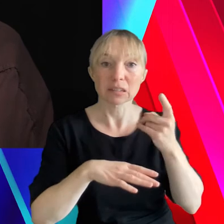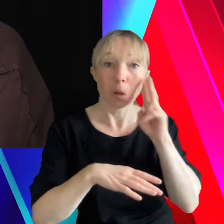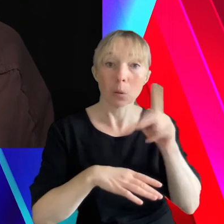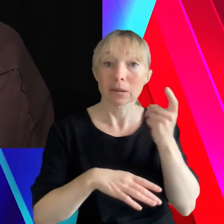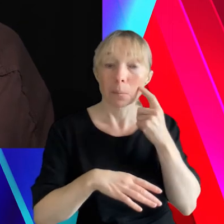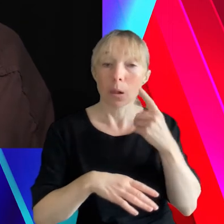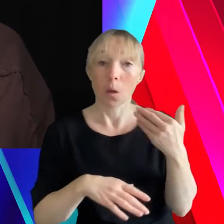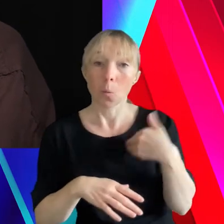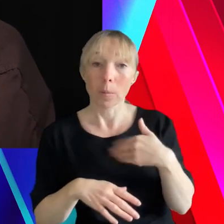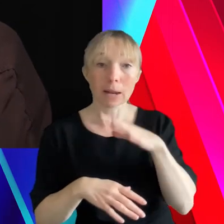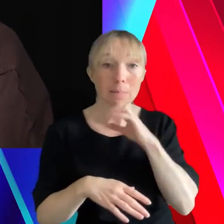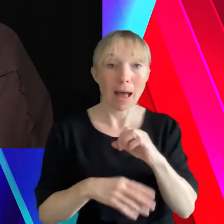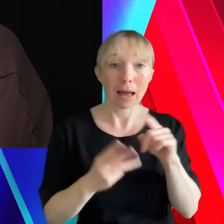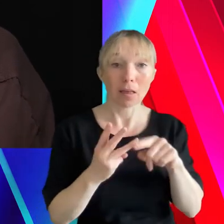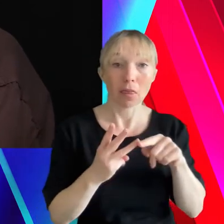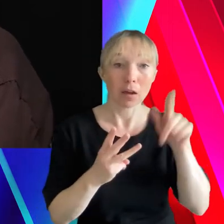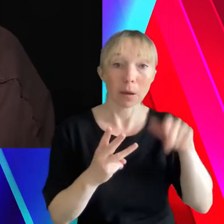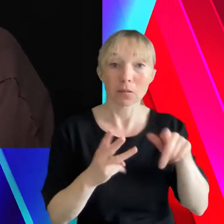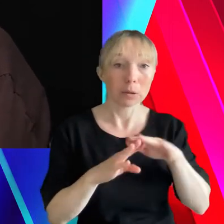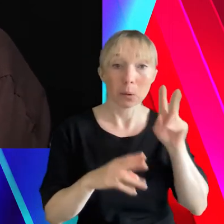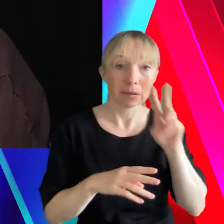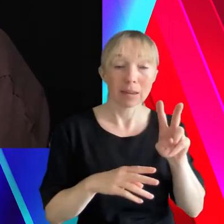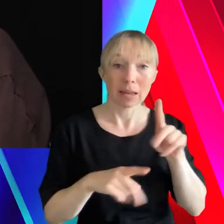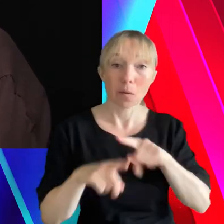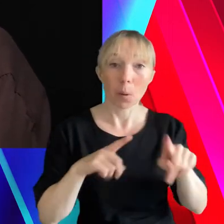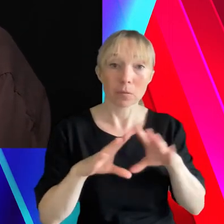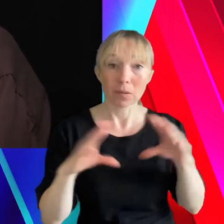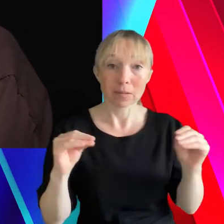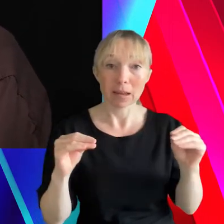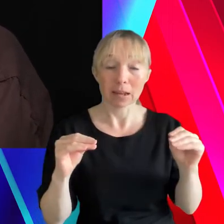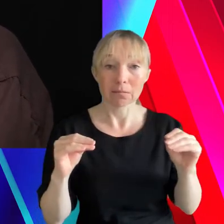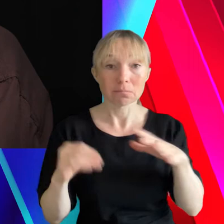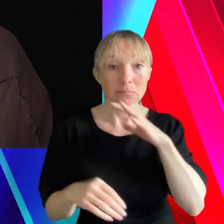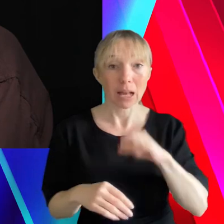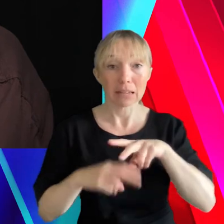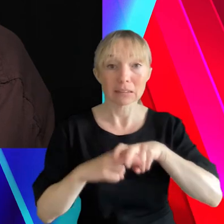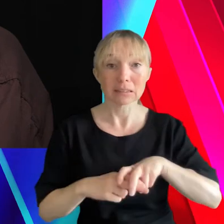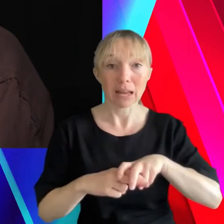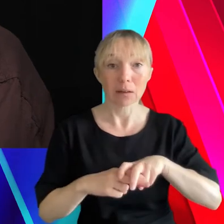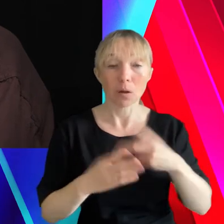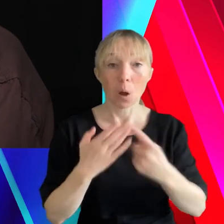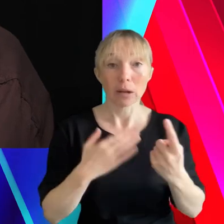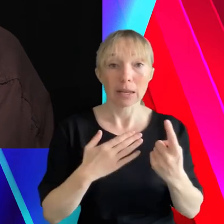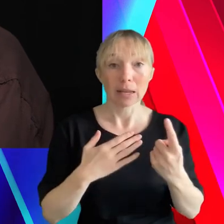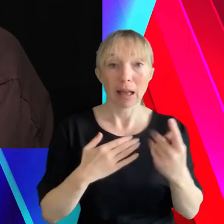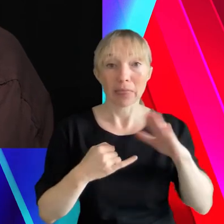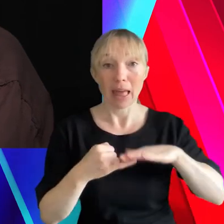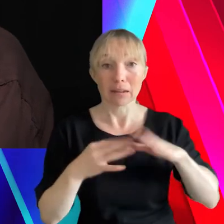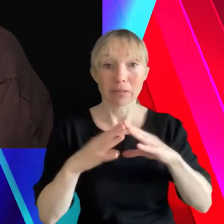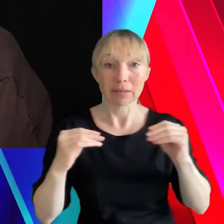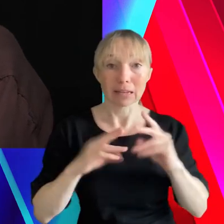and a third person we don't see and all of that. And for most of that scene, the guy stays sitting down. He only gets up at the end, and so does